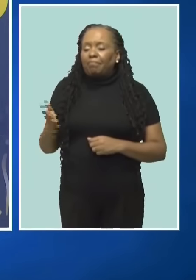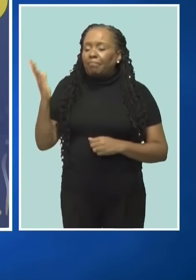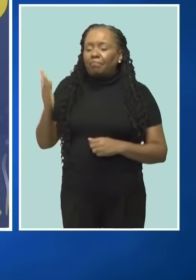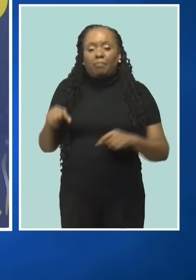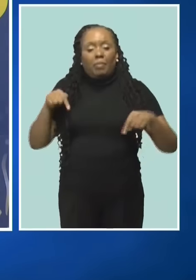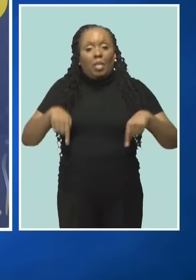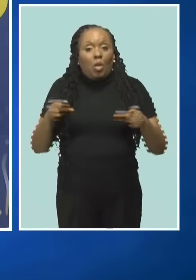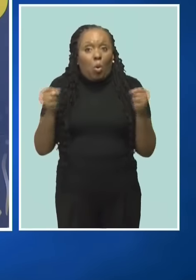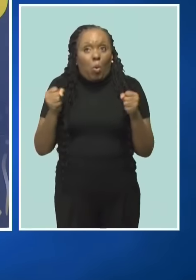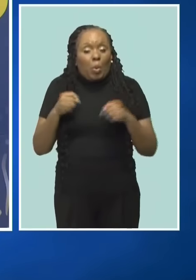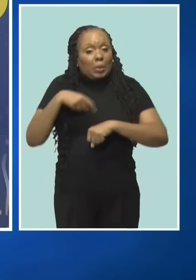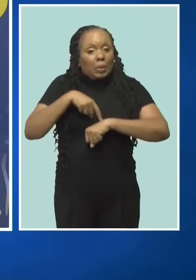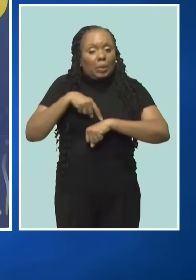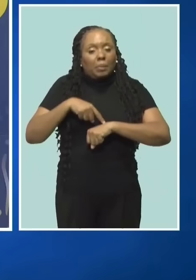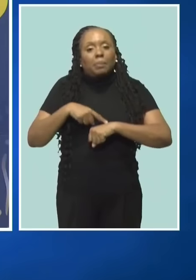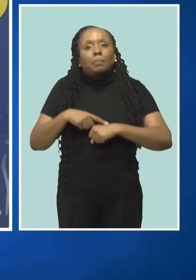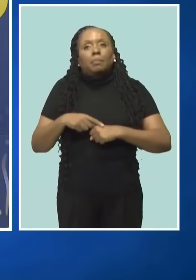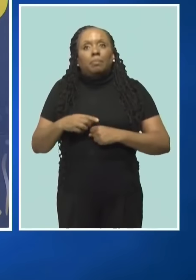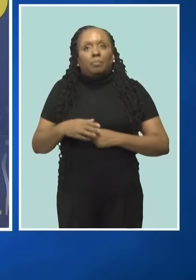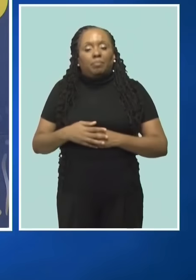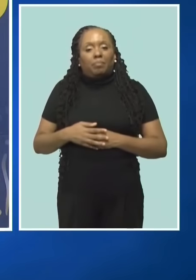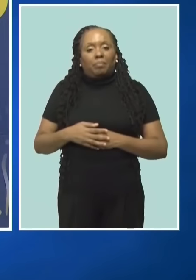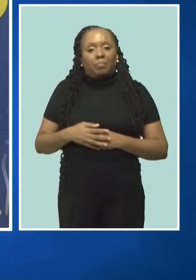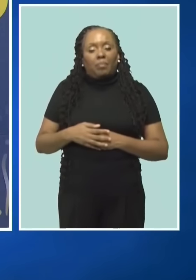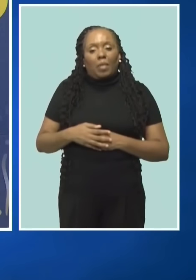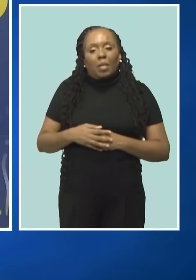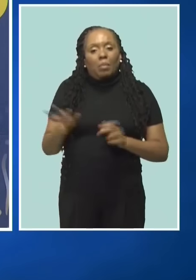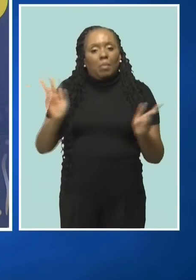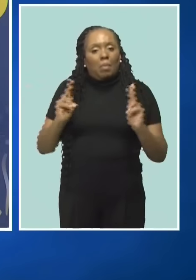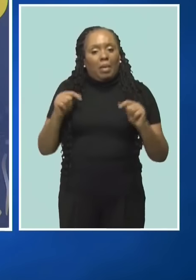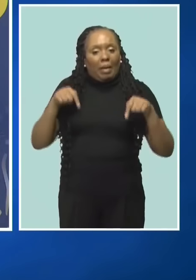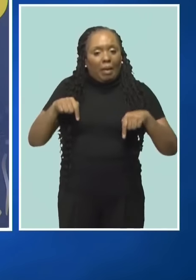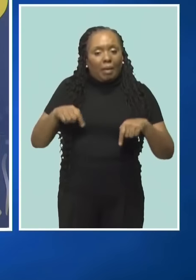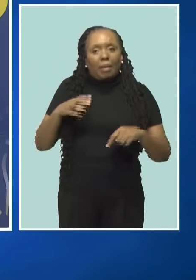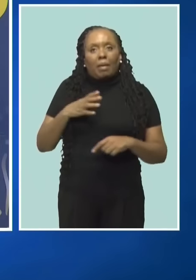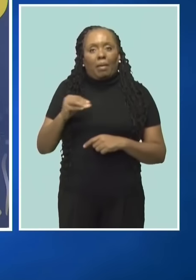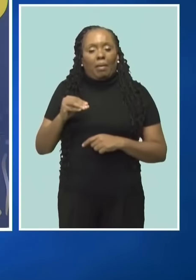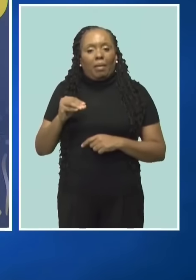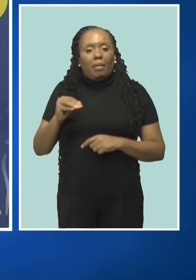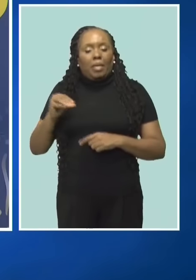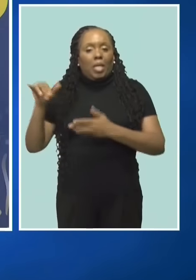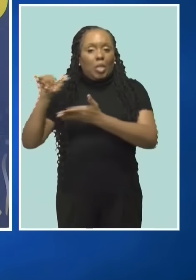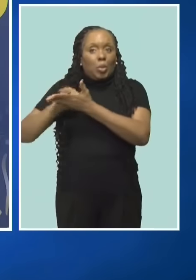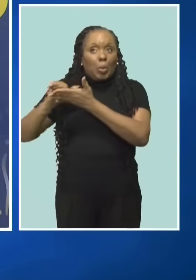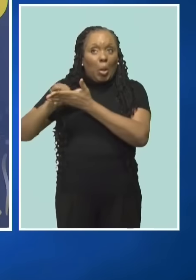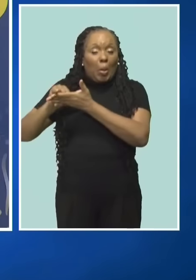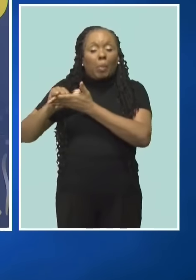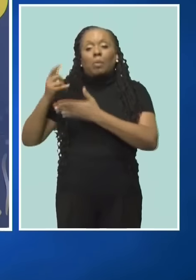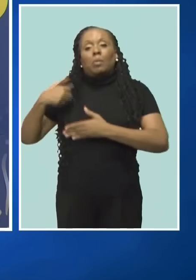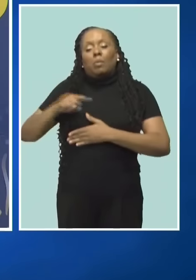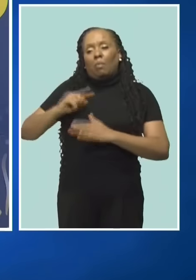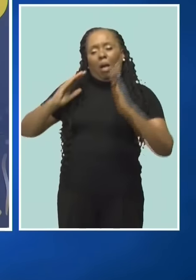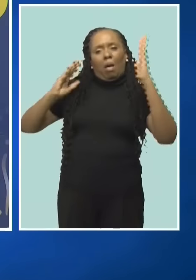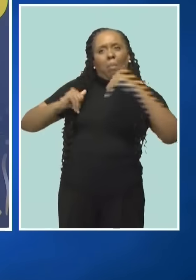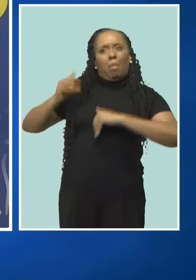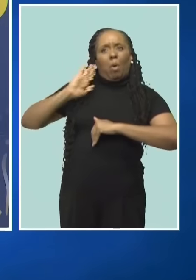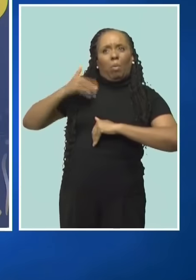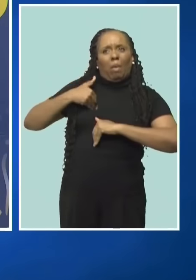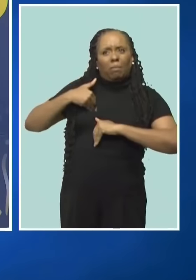the BTMI team, those in New York and those here at head office, we expect that we should